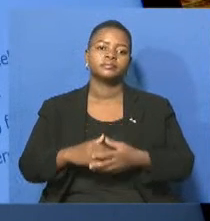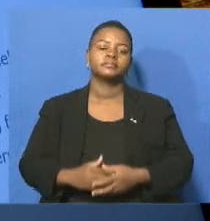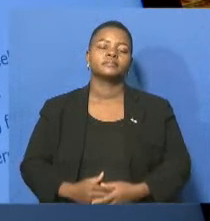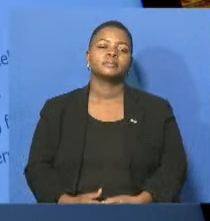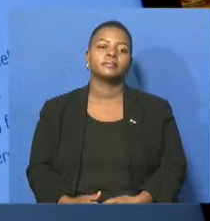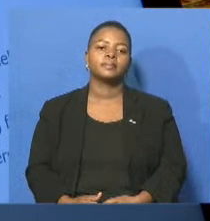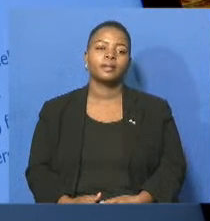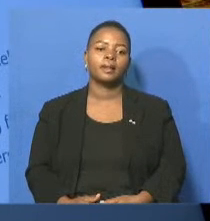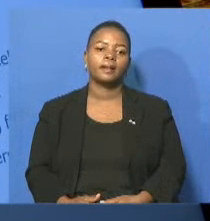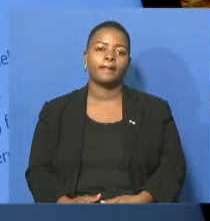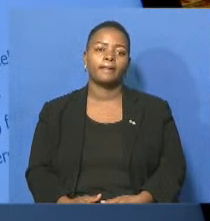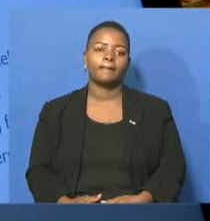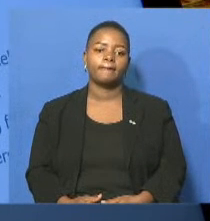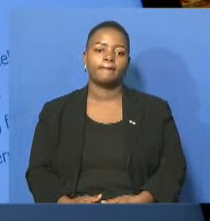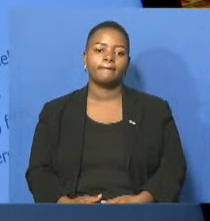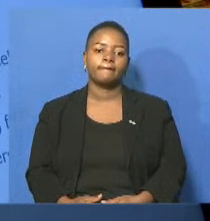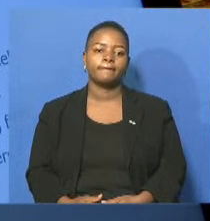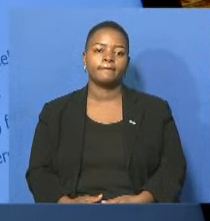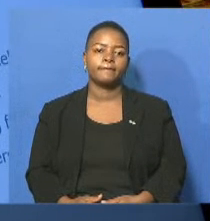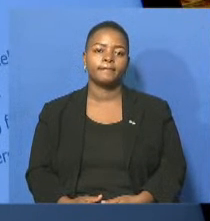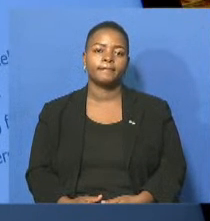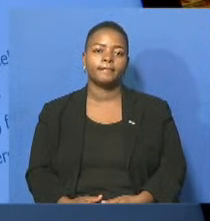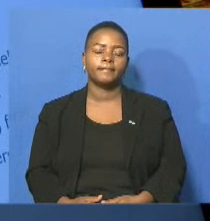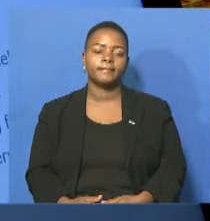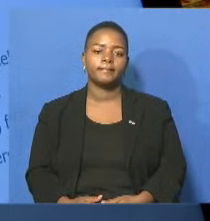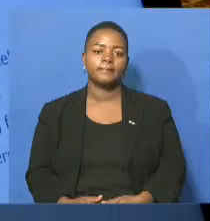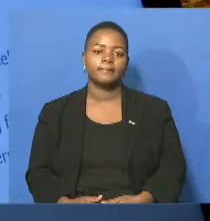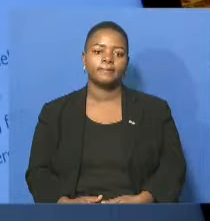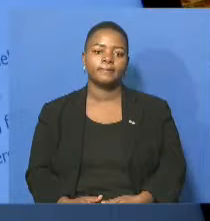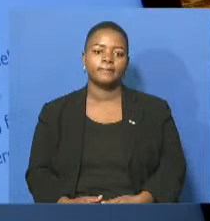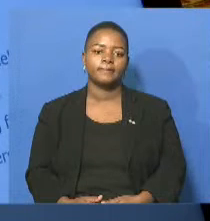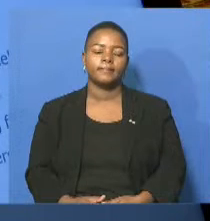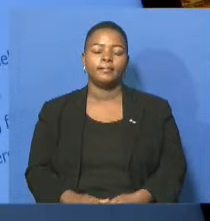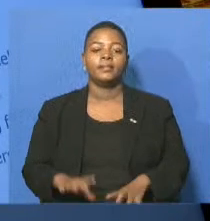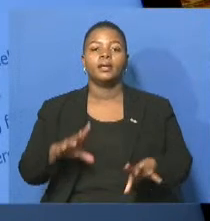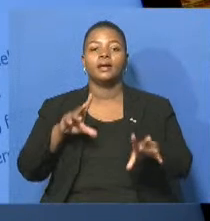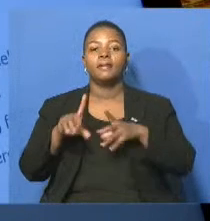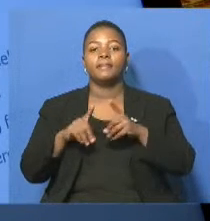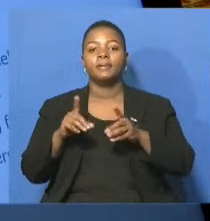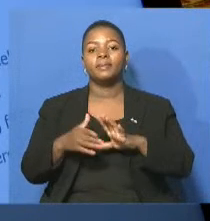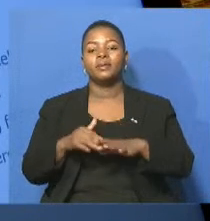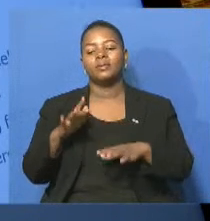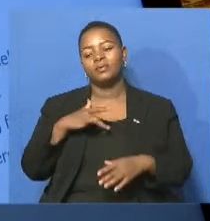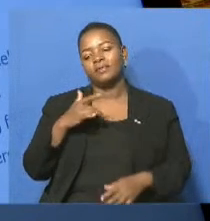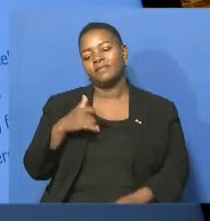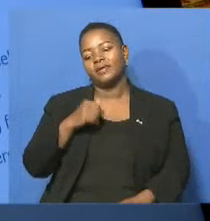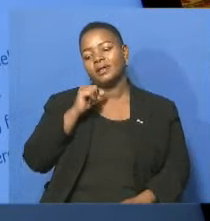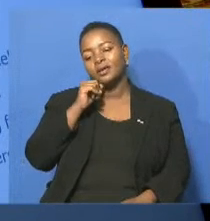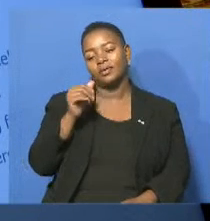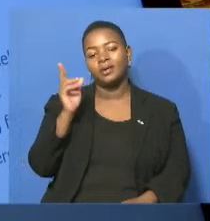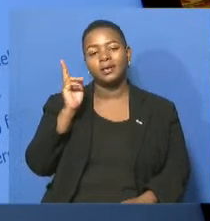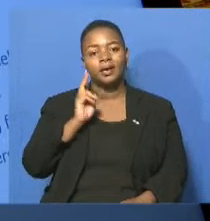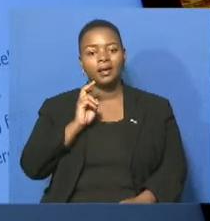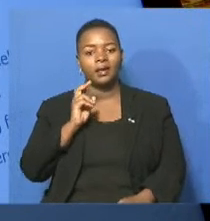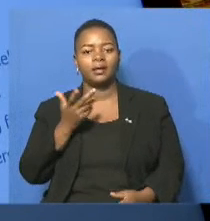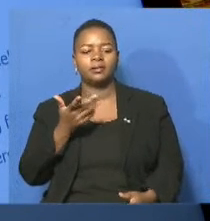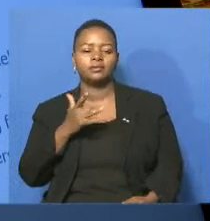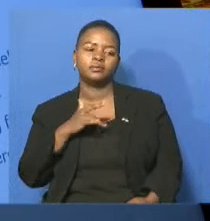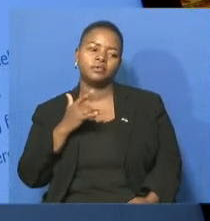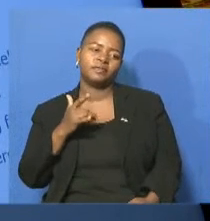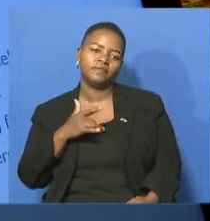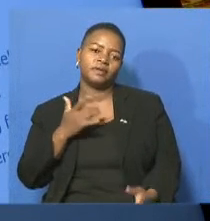situation. People who feel disconnected or feel unheard, those